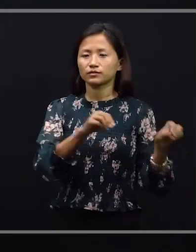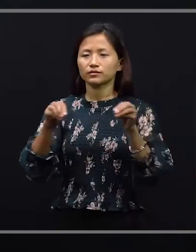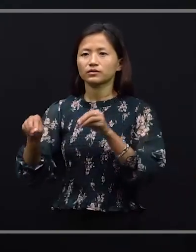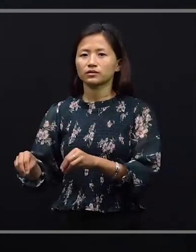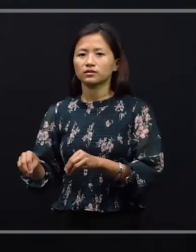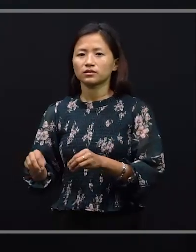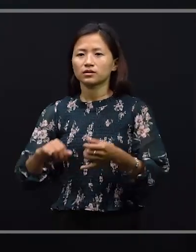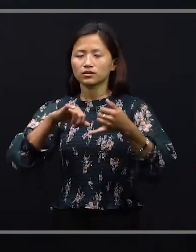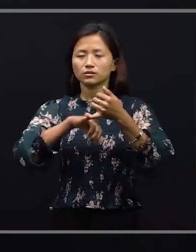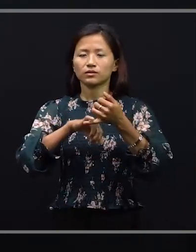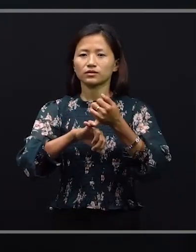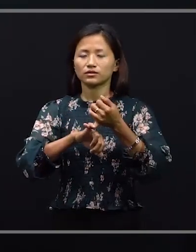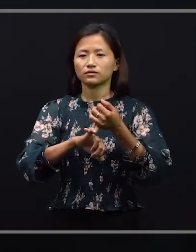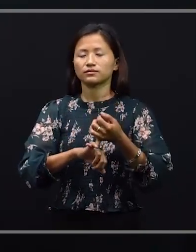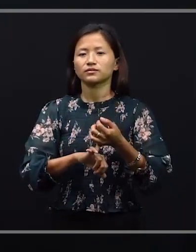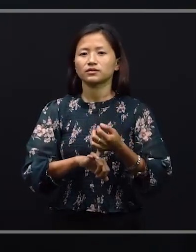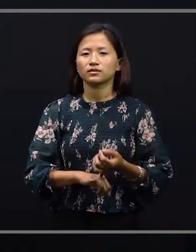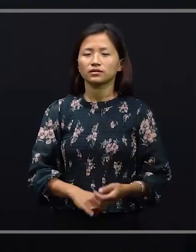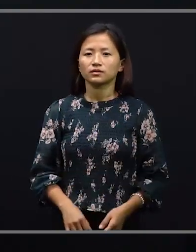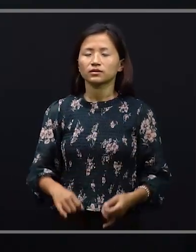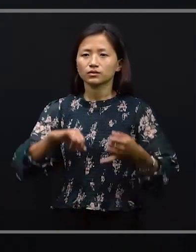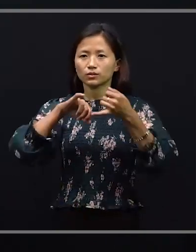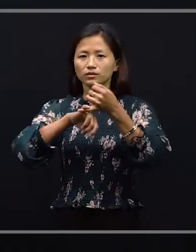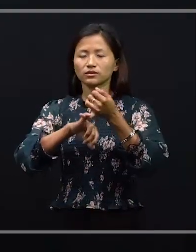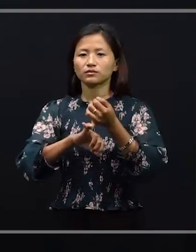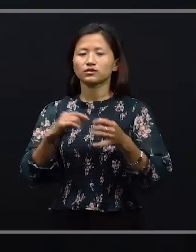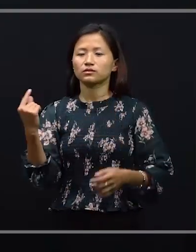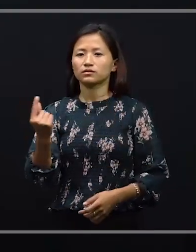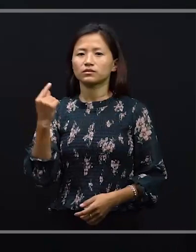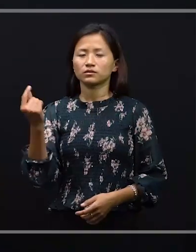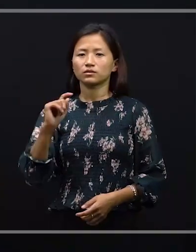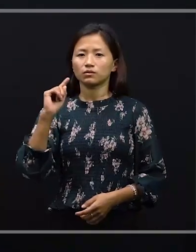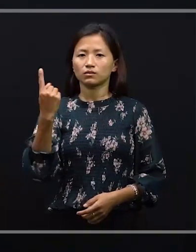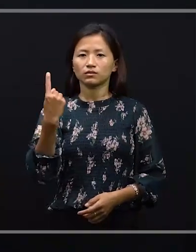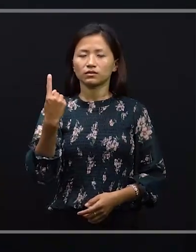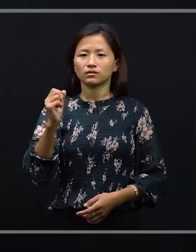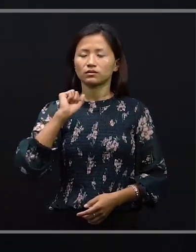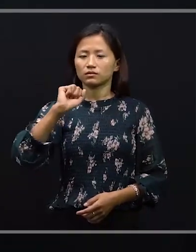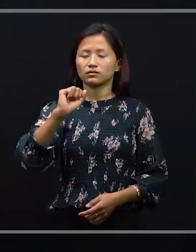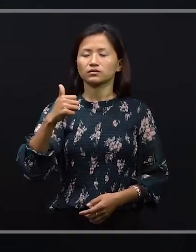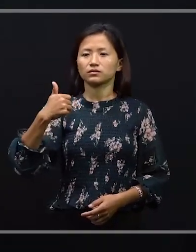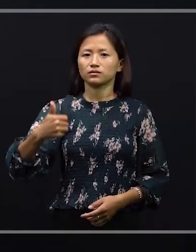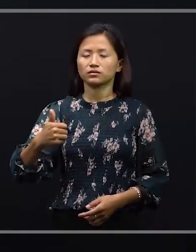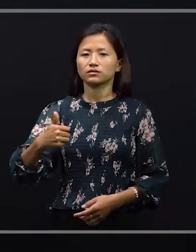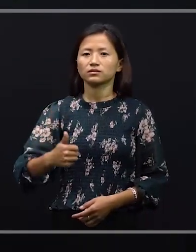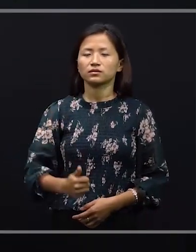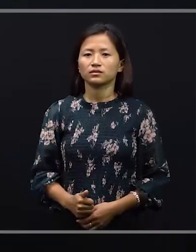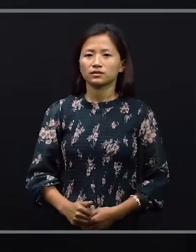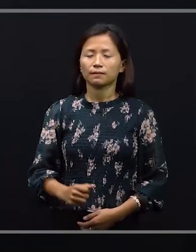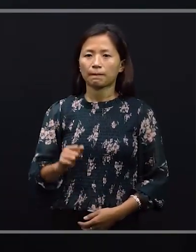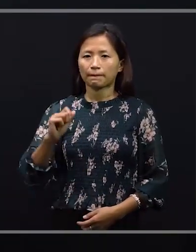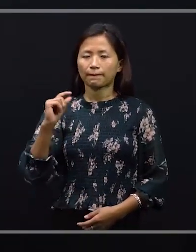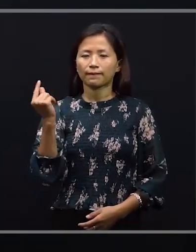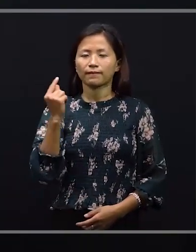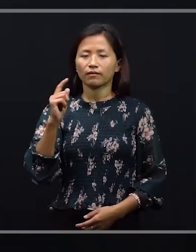as Swadeshi. Okay, Swadeshi means using one's own goods. Okay, using